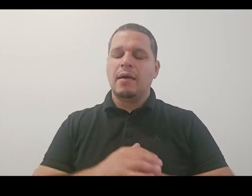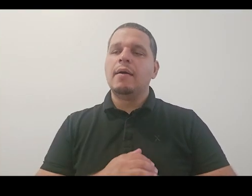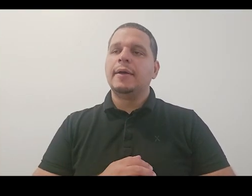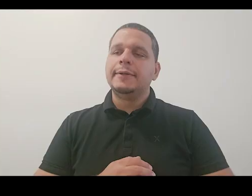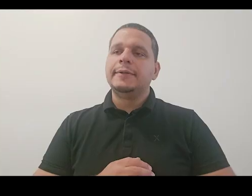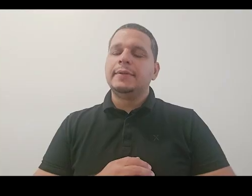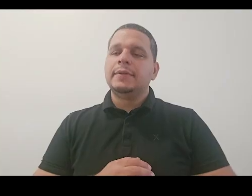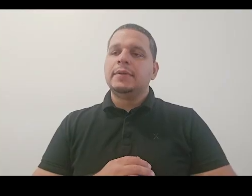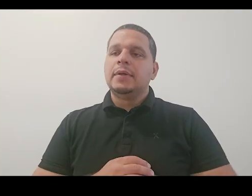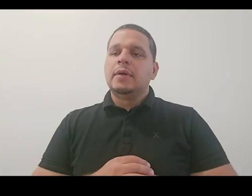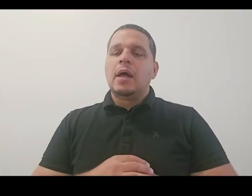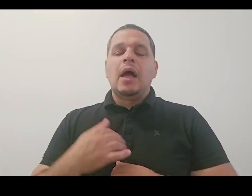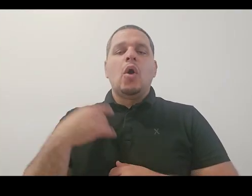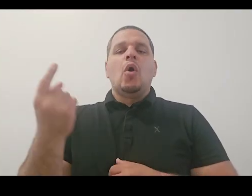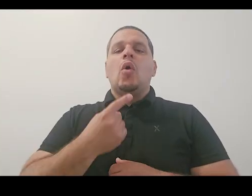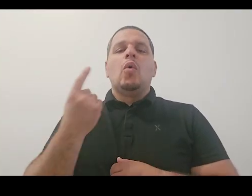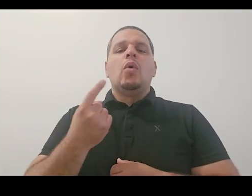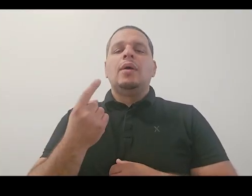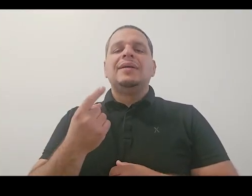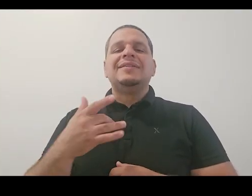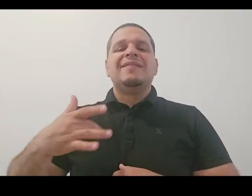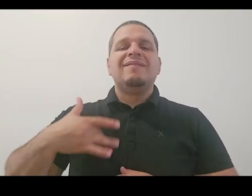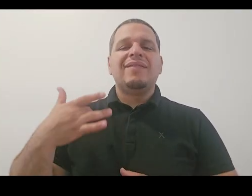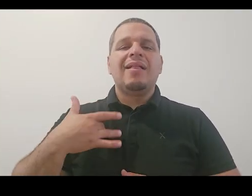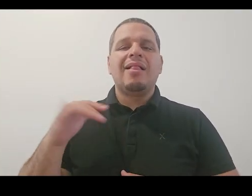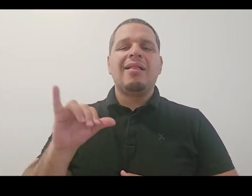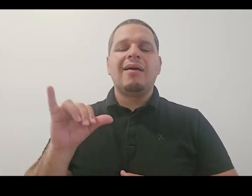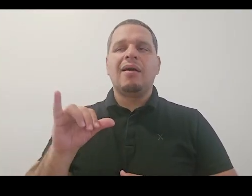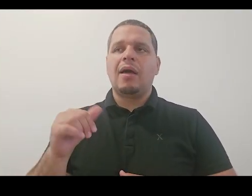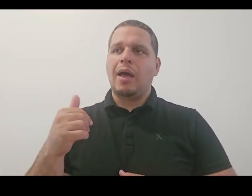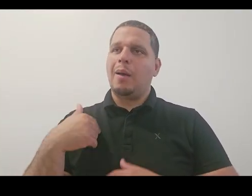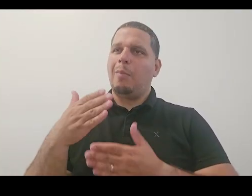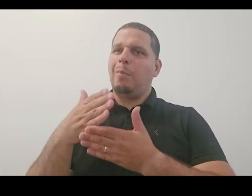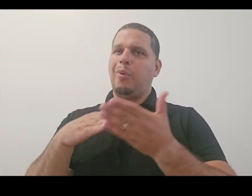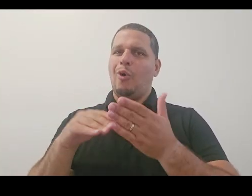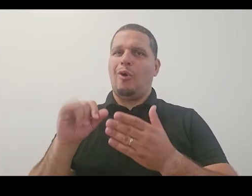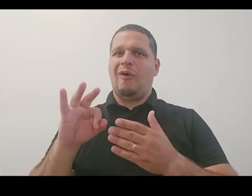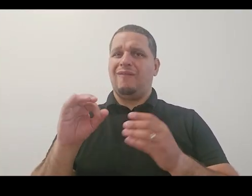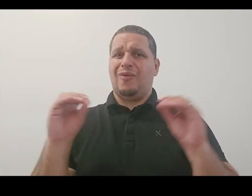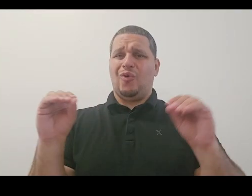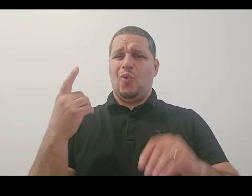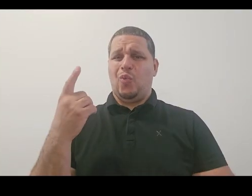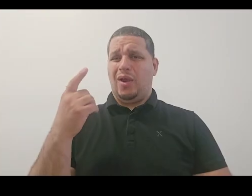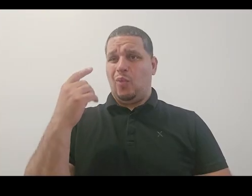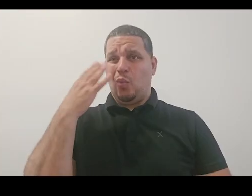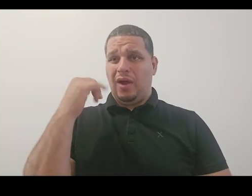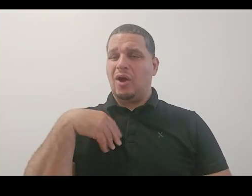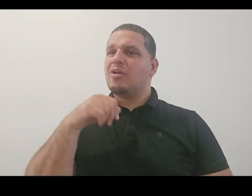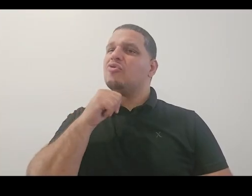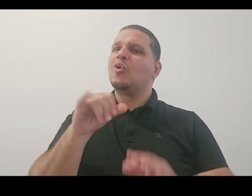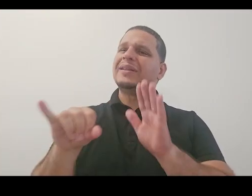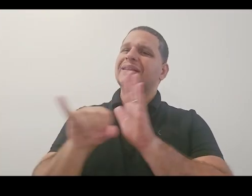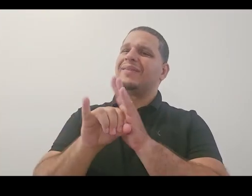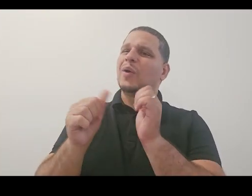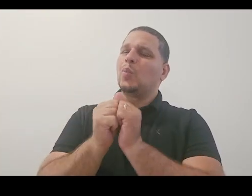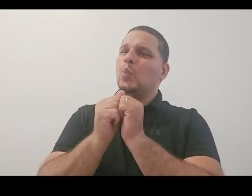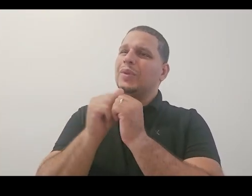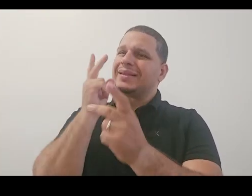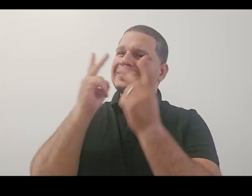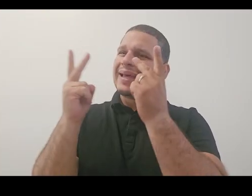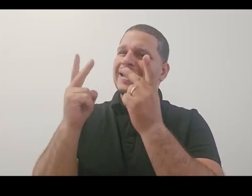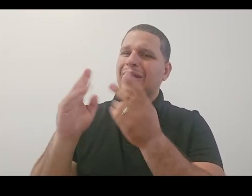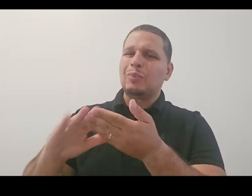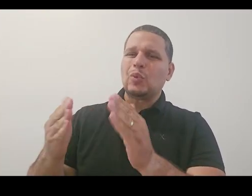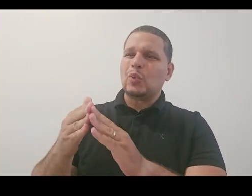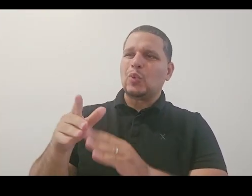I always kind of felt like I'm part of nowhere because I don't really identify with the sighted community, because I don't